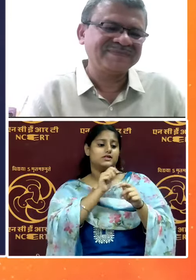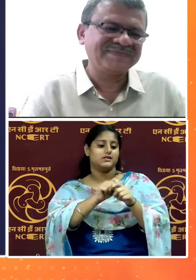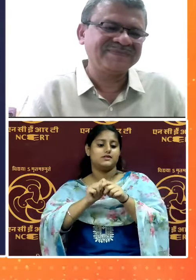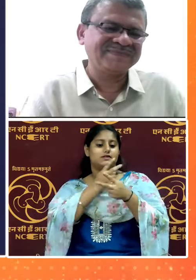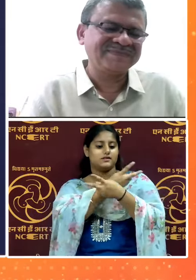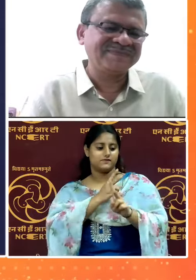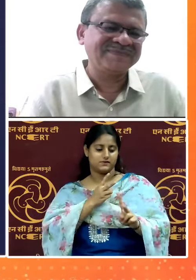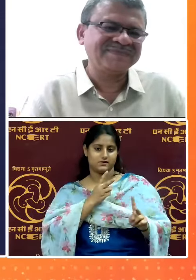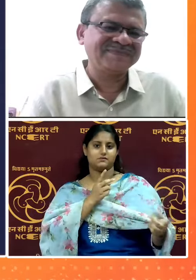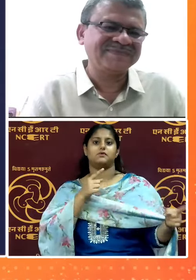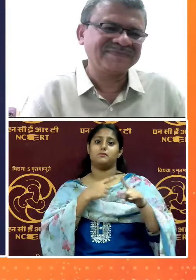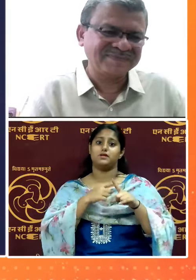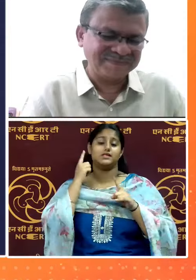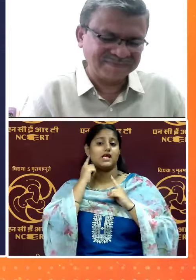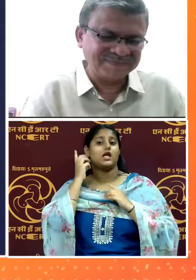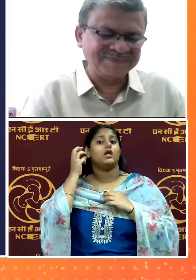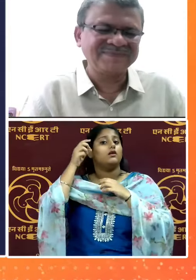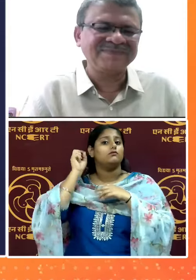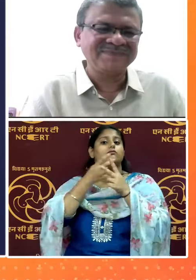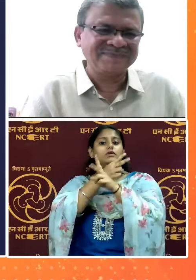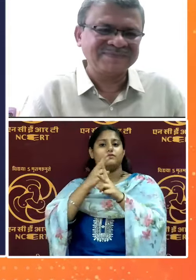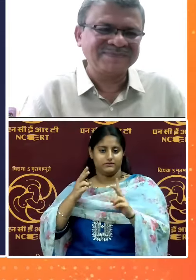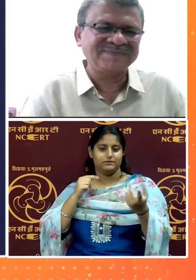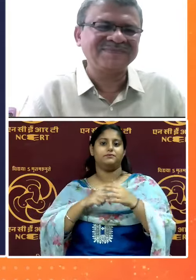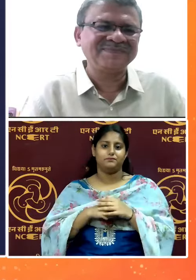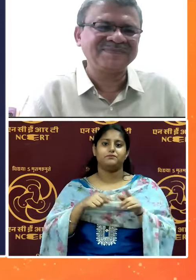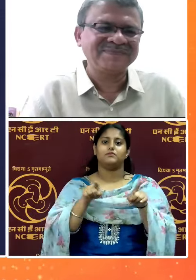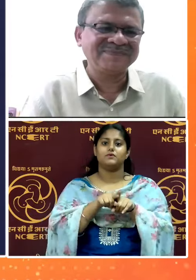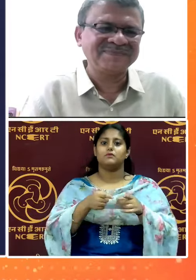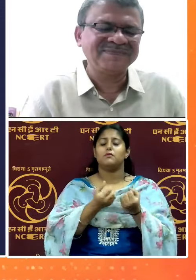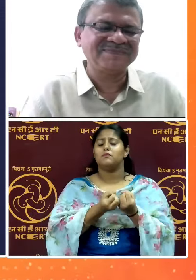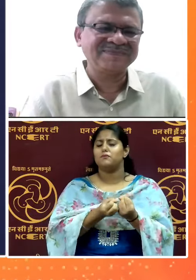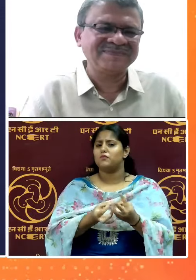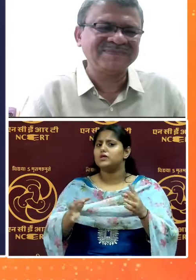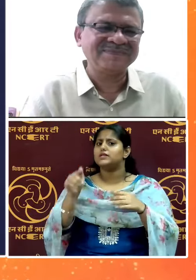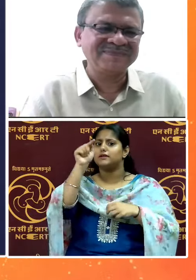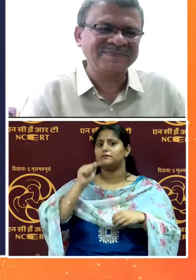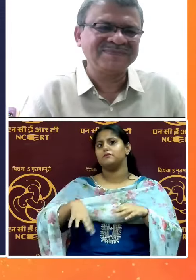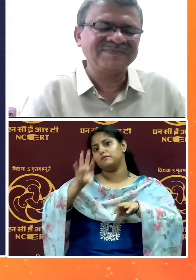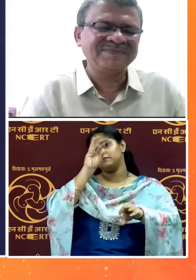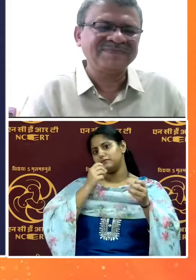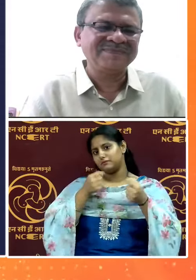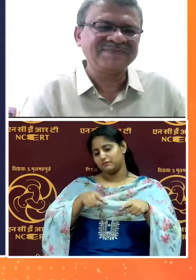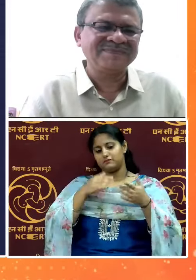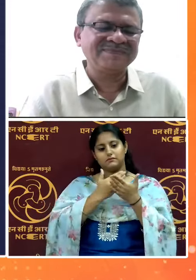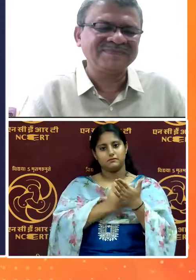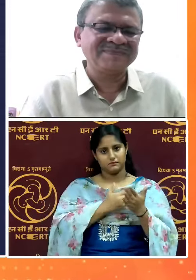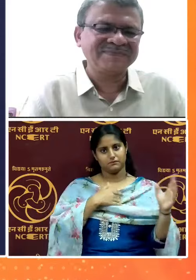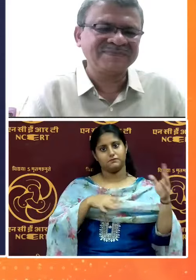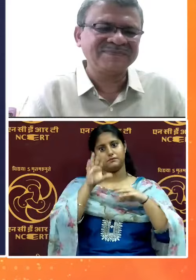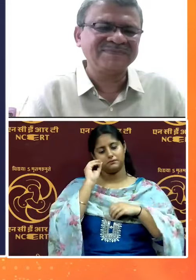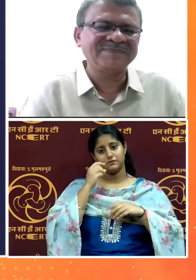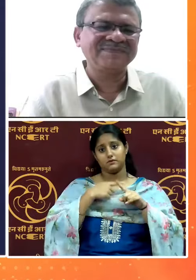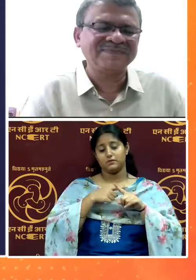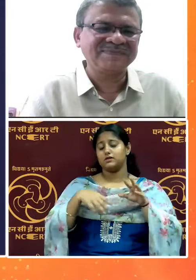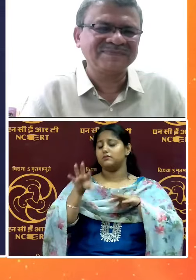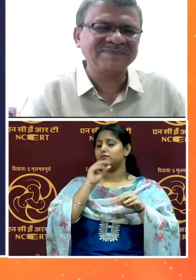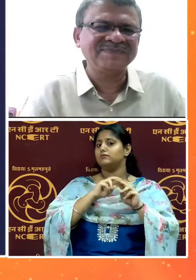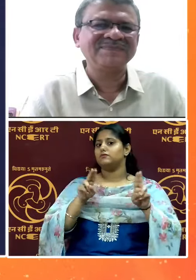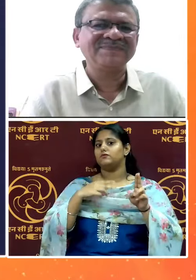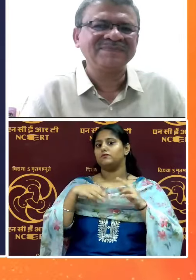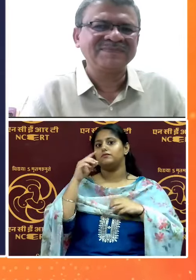on different hearing aids as well. So there is a lot that we can grasp from this session, and of course, after learning everything, we can